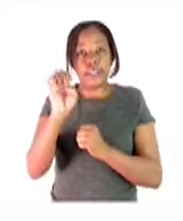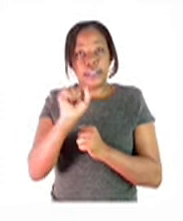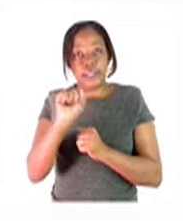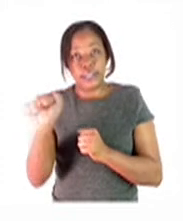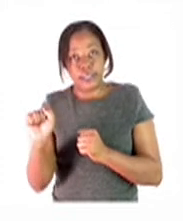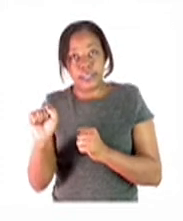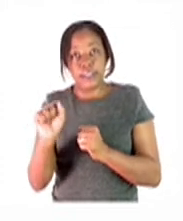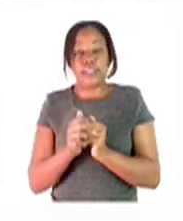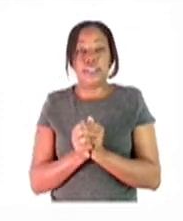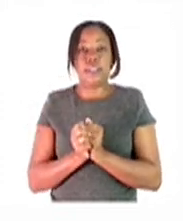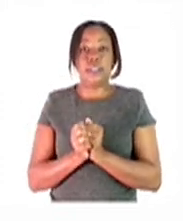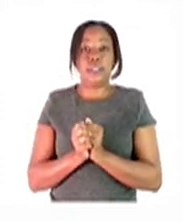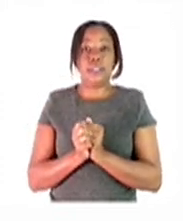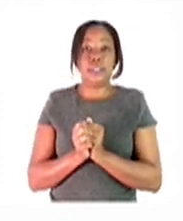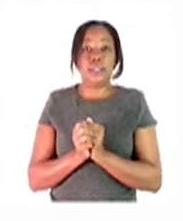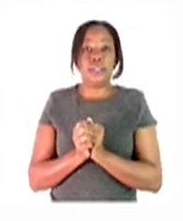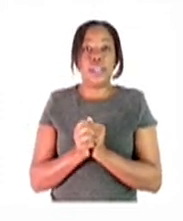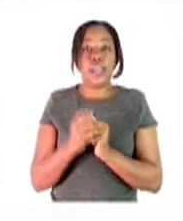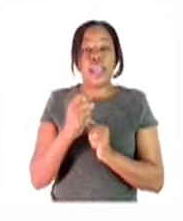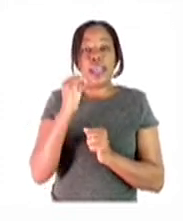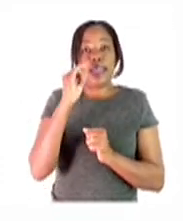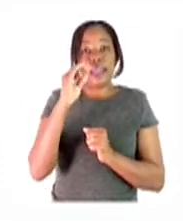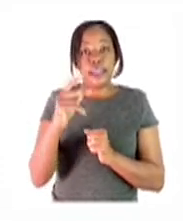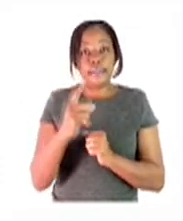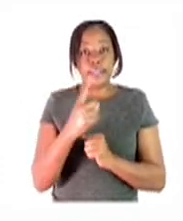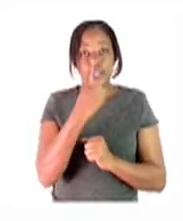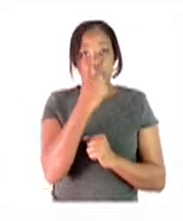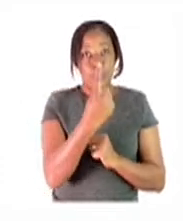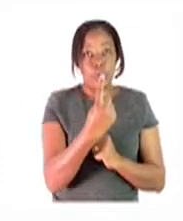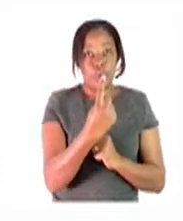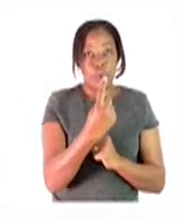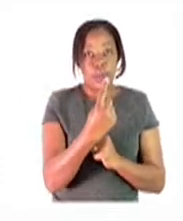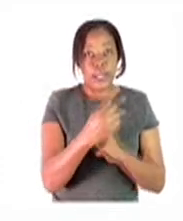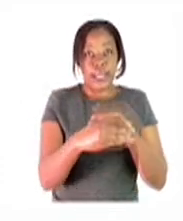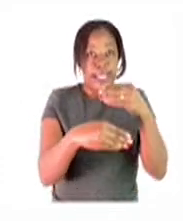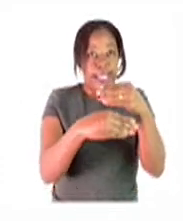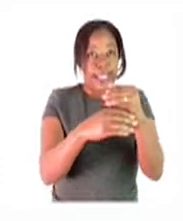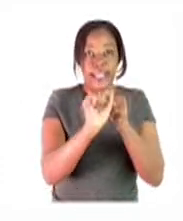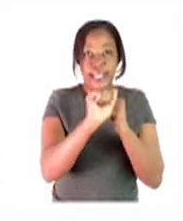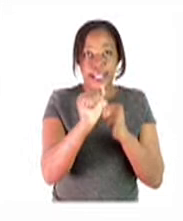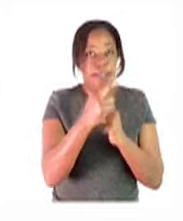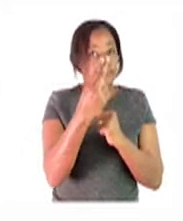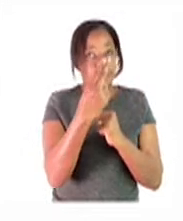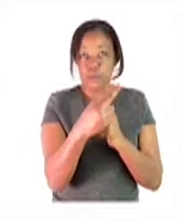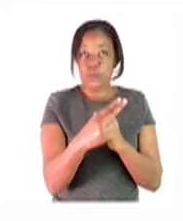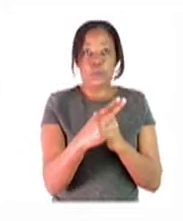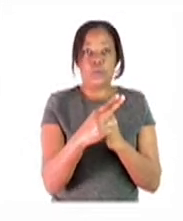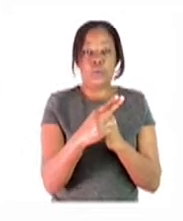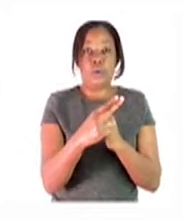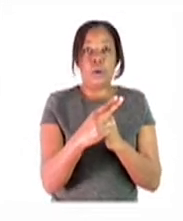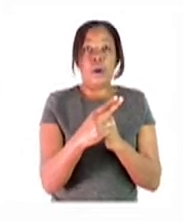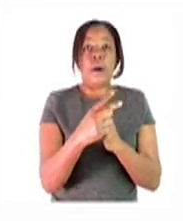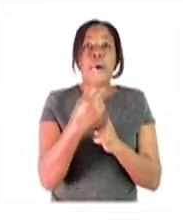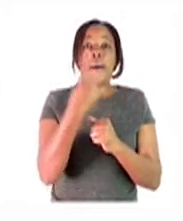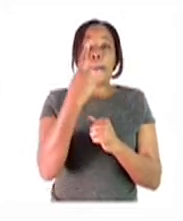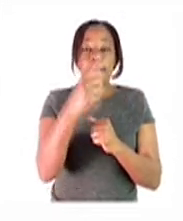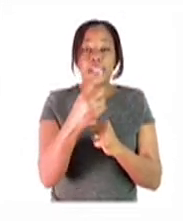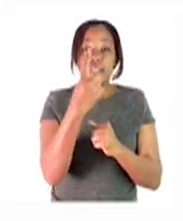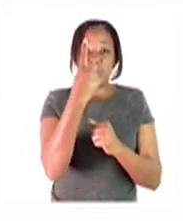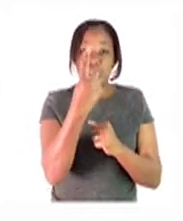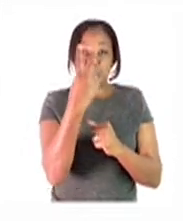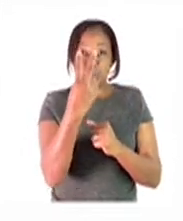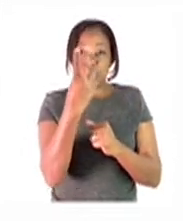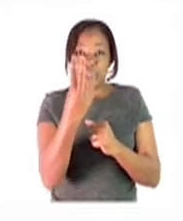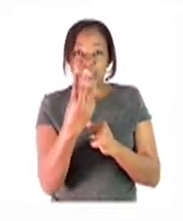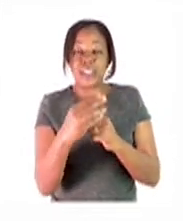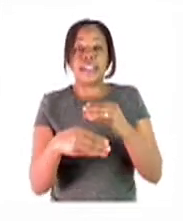it without an S. Though there are some words which are ending in S, like address is already ending in S.